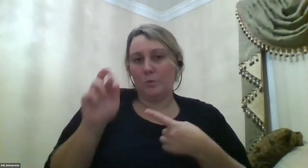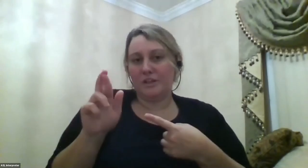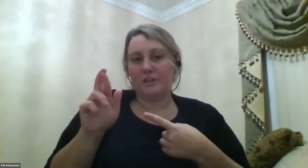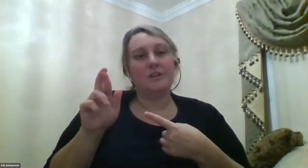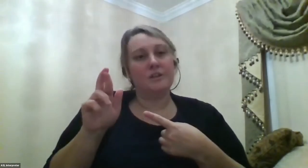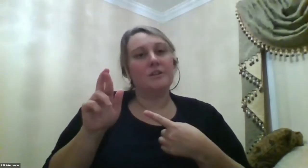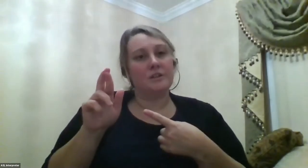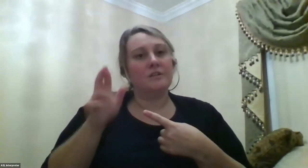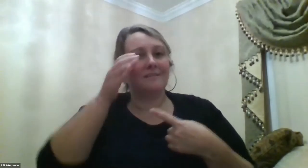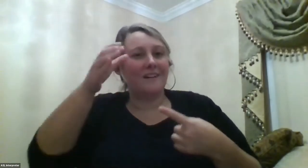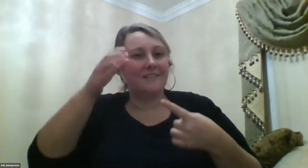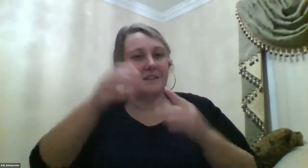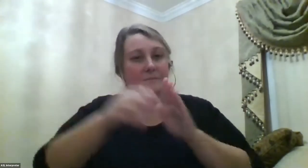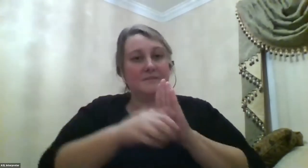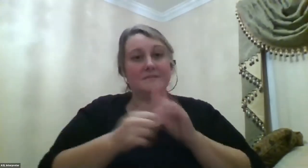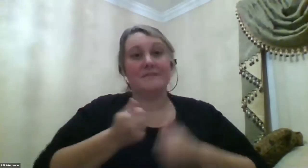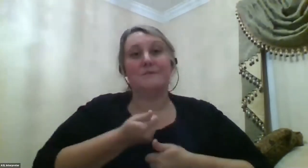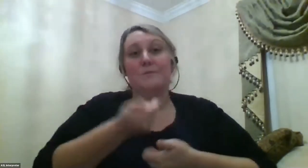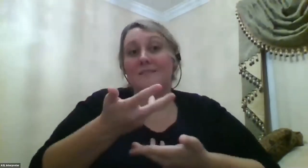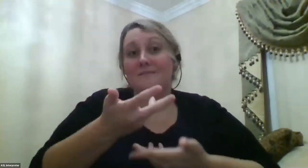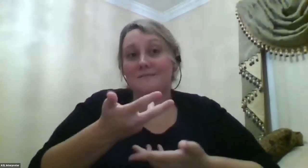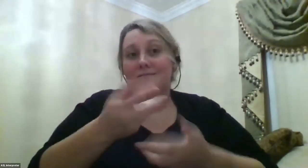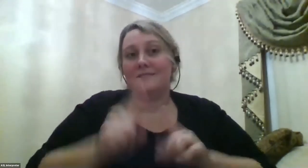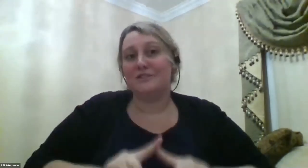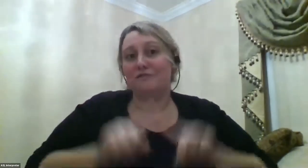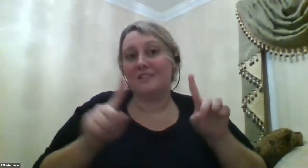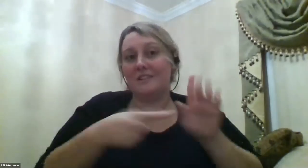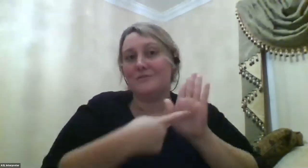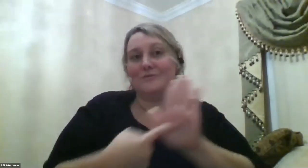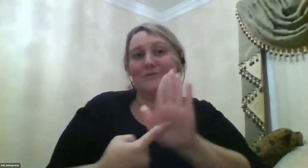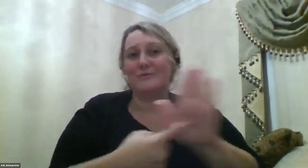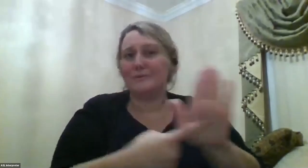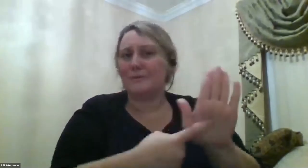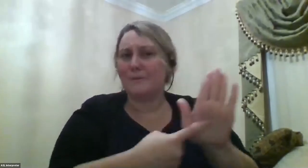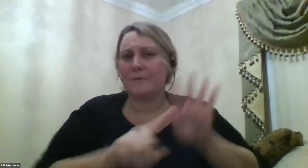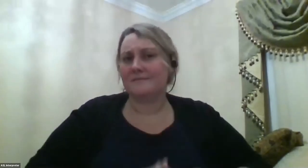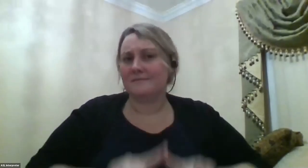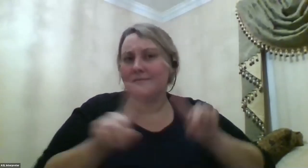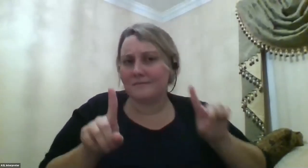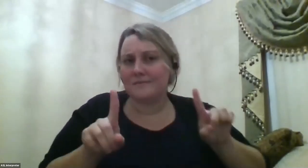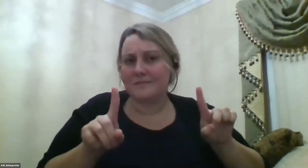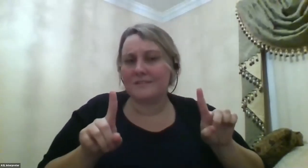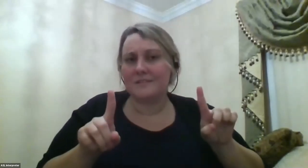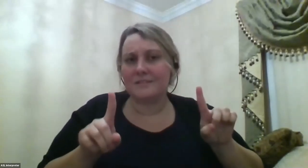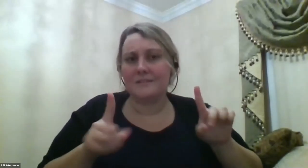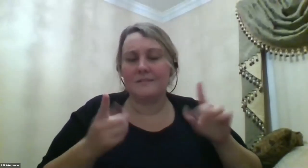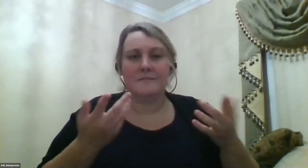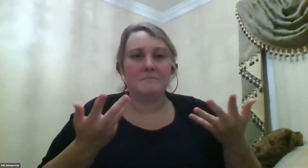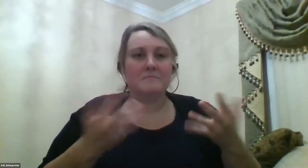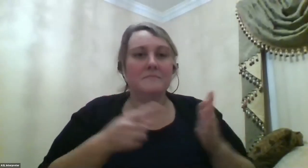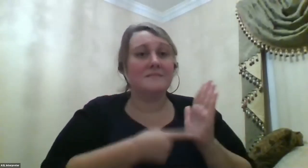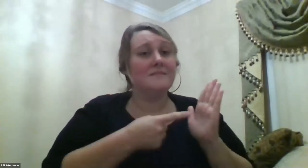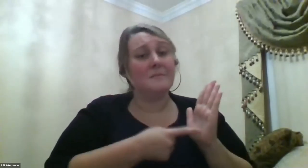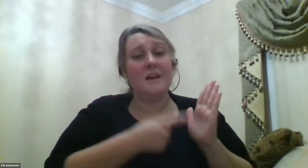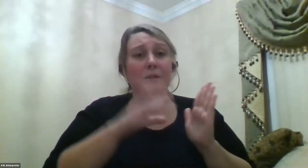um, differently from how you might see them expressed in like a photographic, pornographic, um,